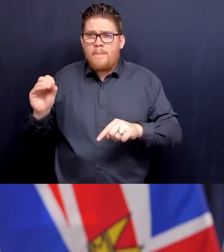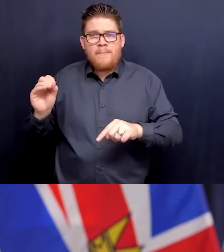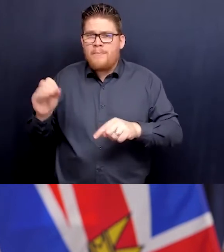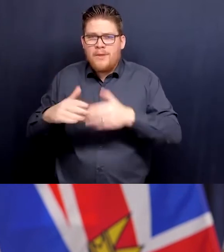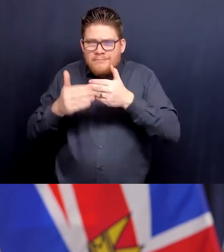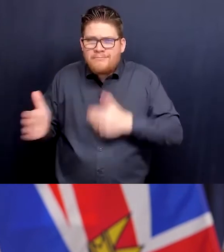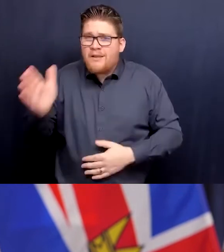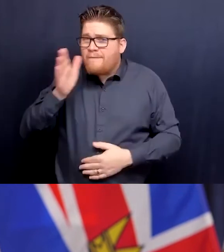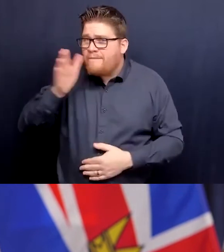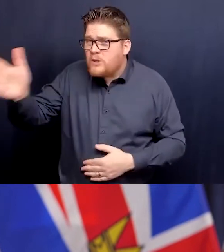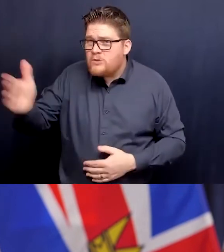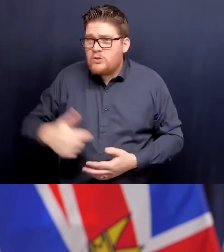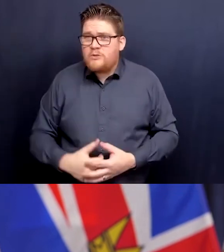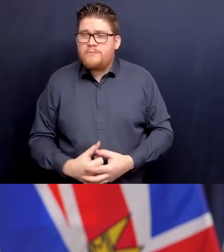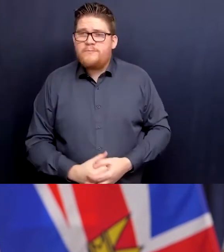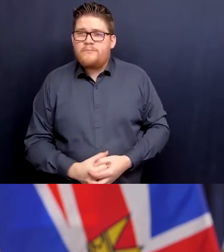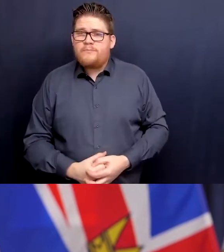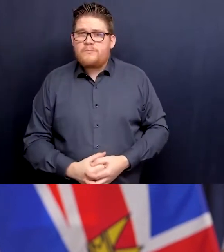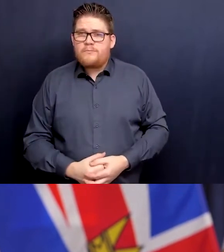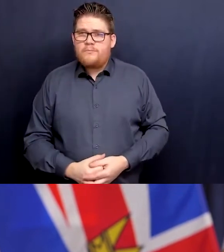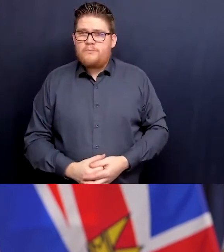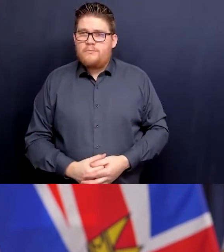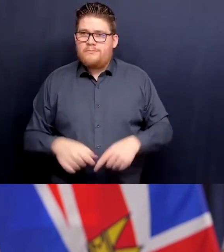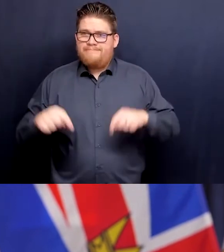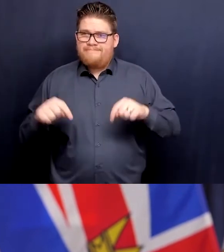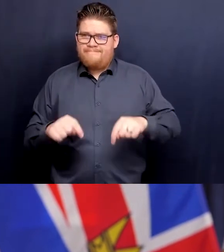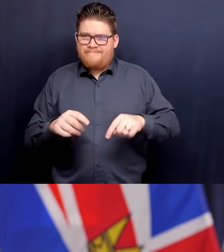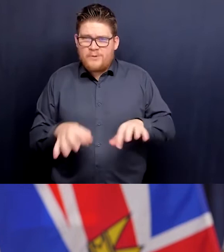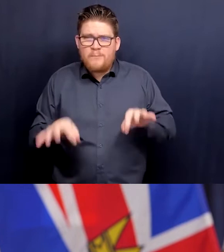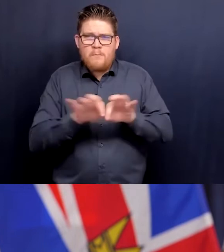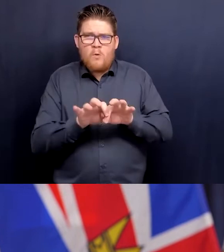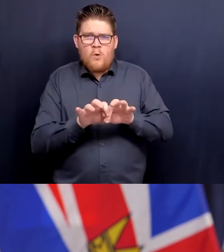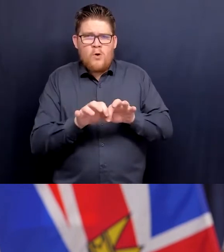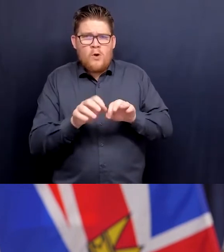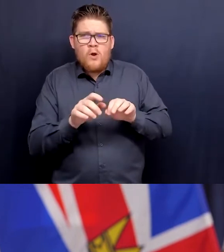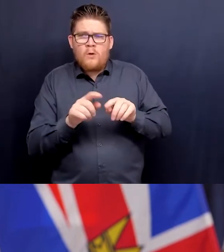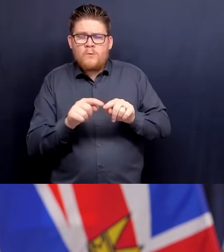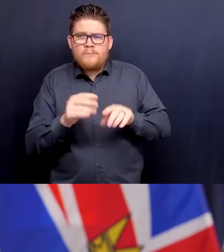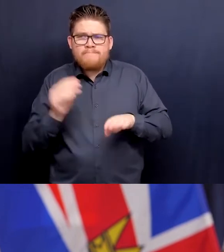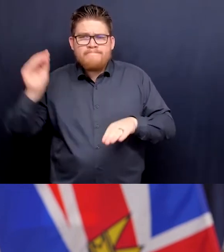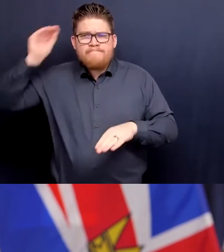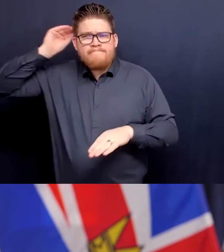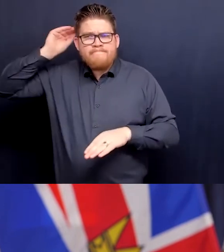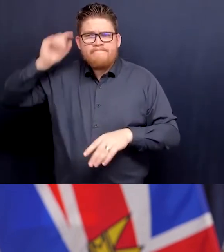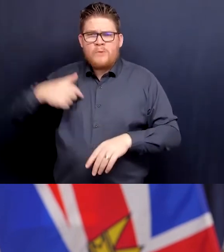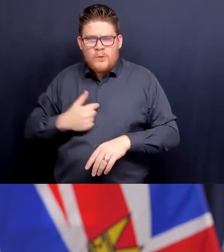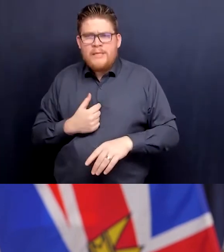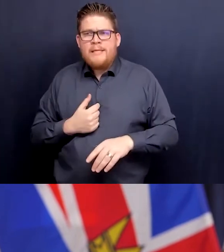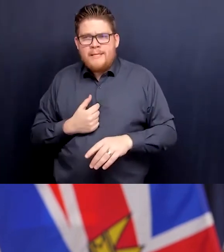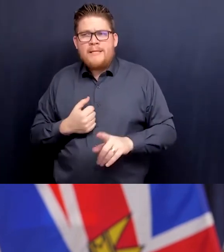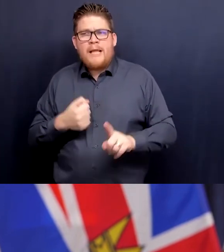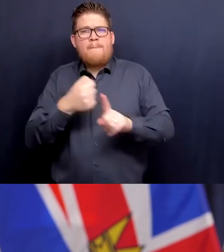BC that there is vaccination in South Africa, and it matters